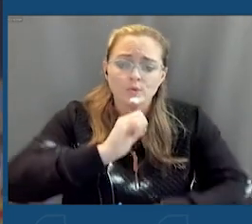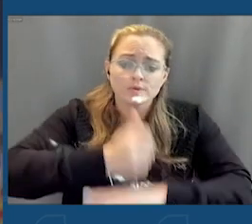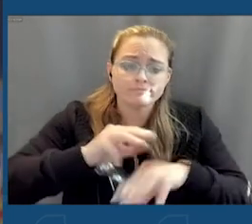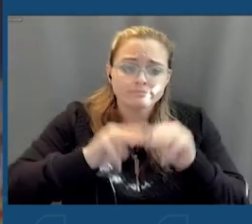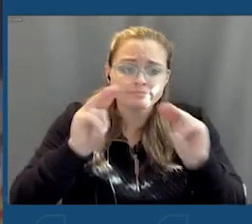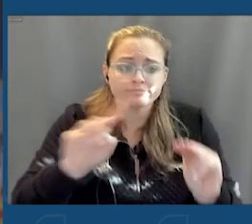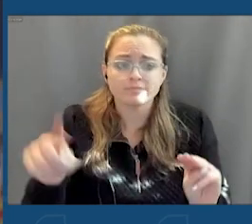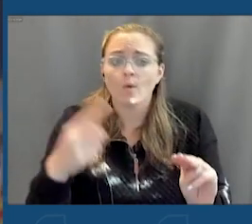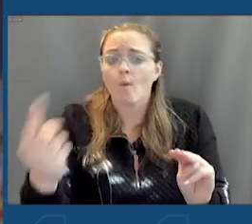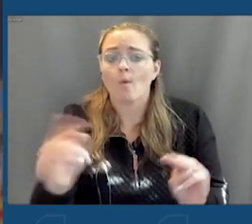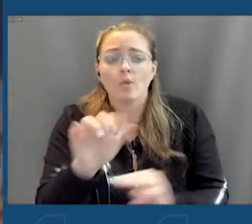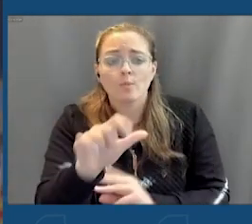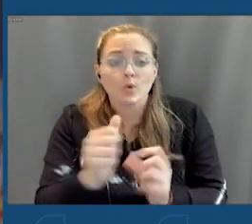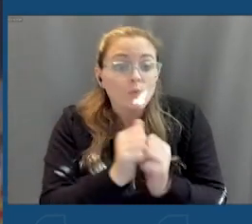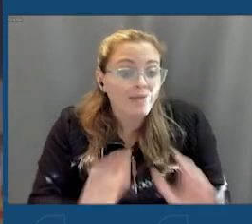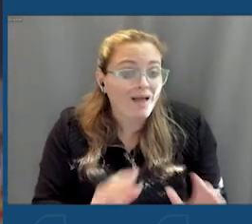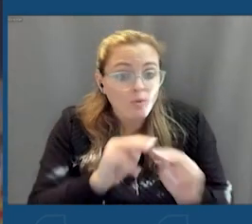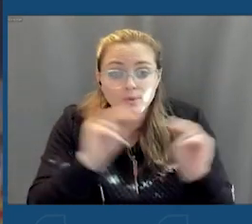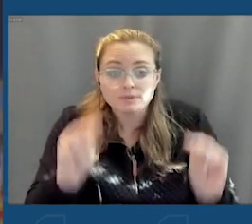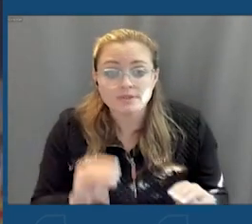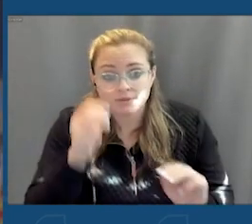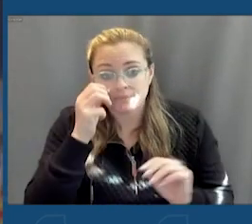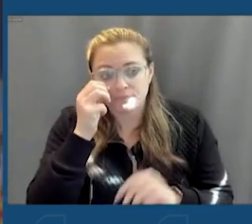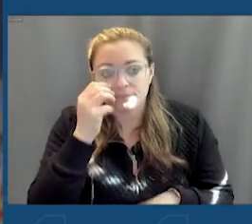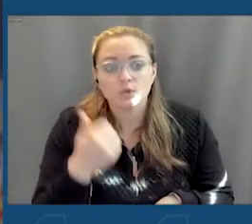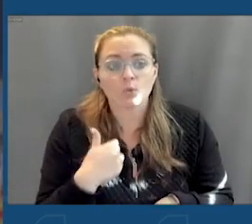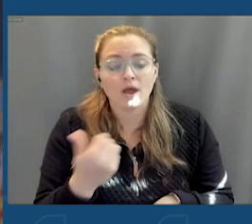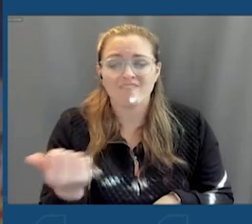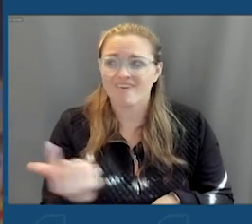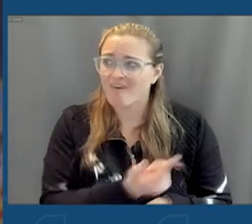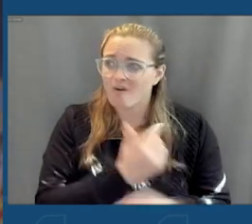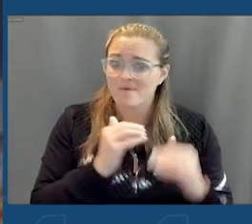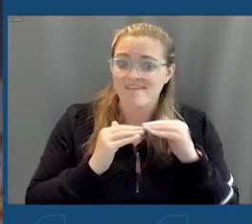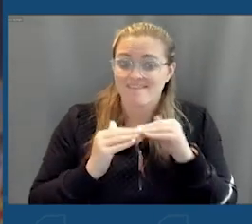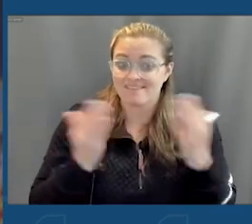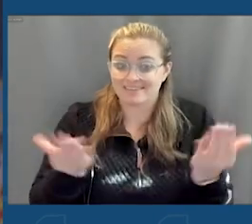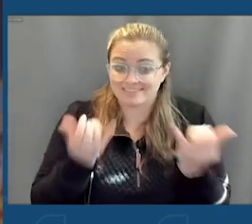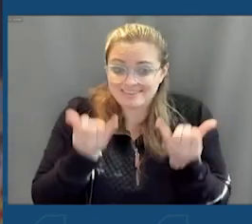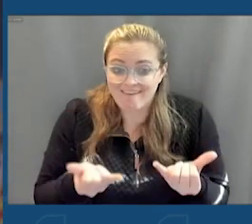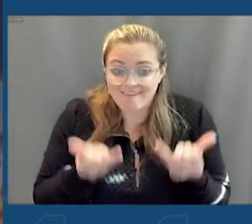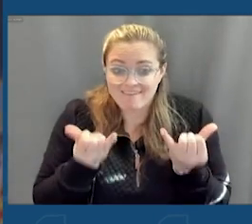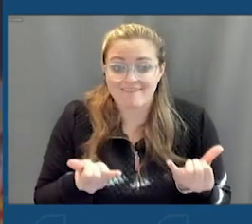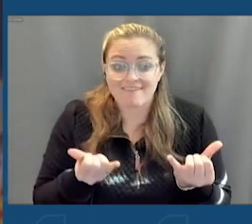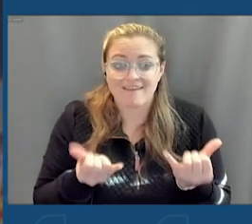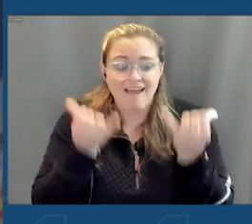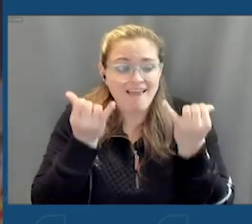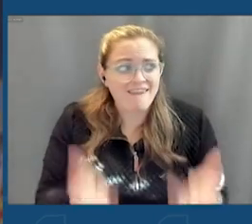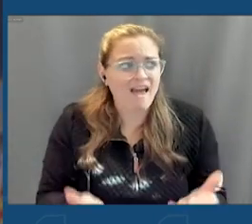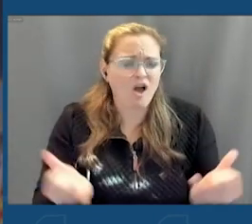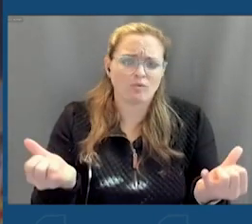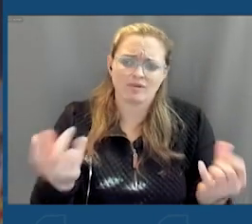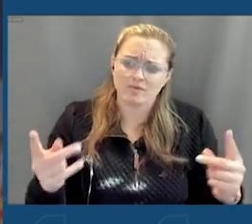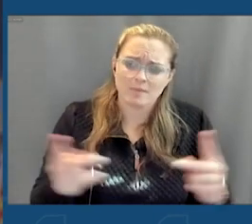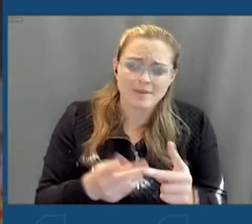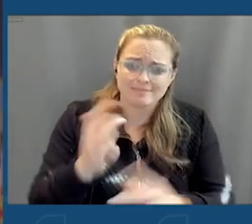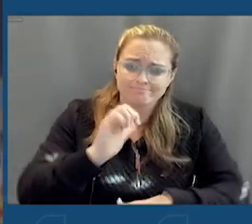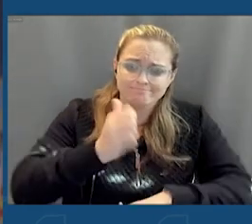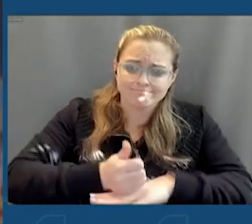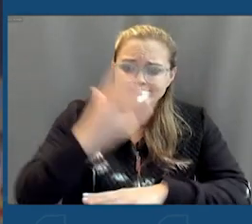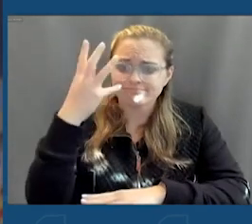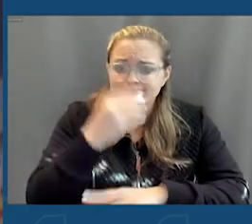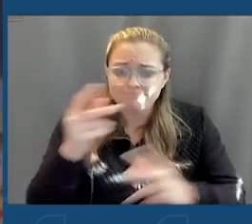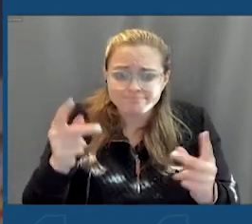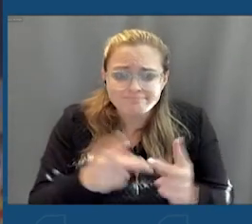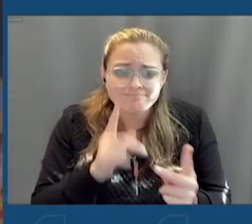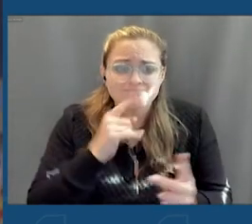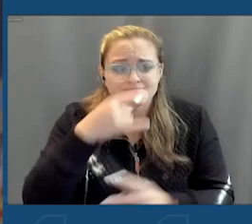only borough without a museum. And to have all of my colleagues here today who now have a space. We've created this space for kids to